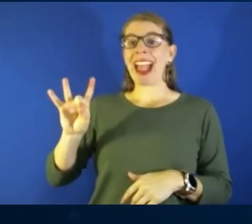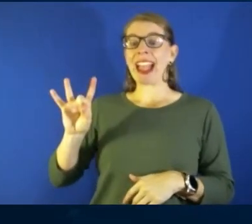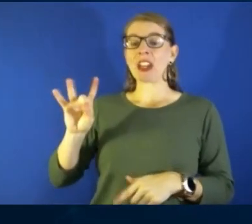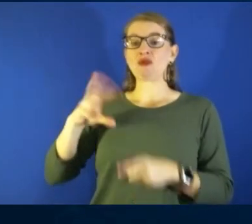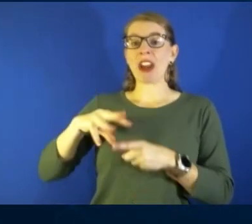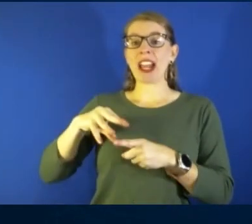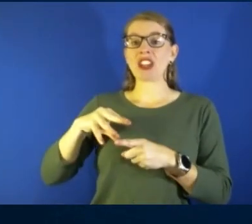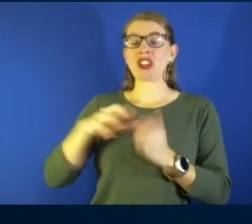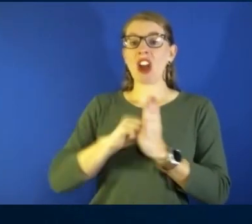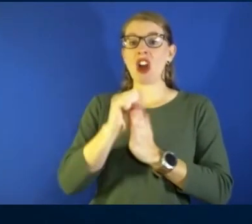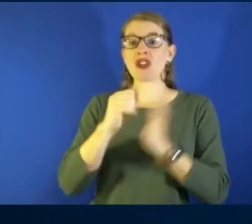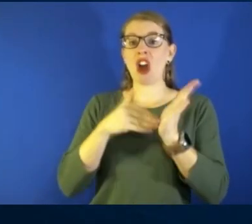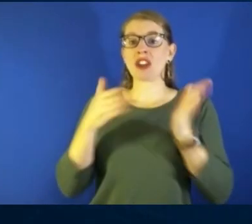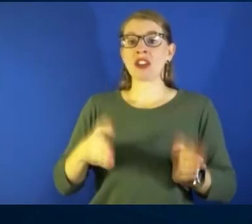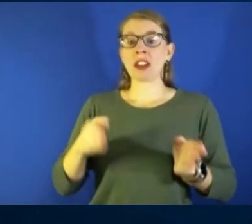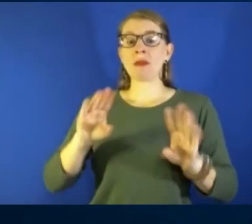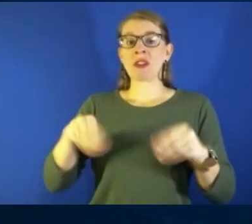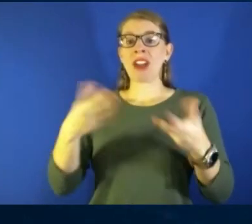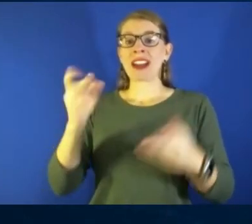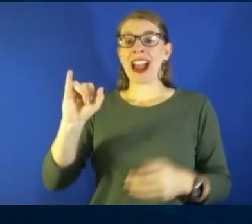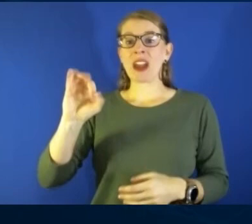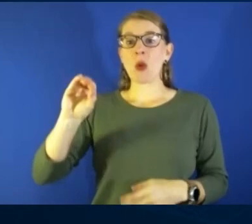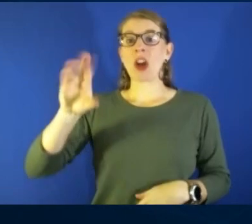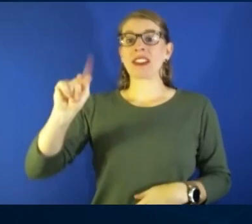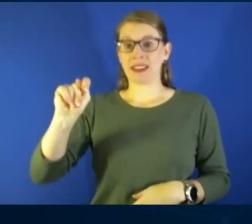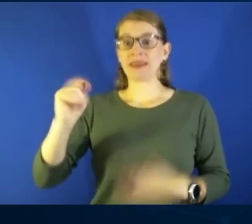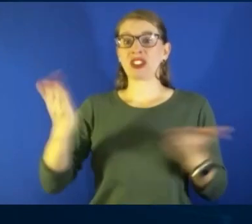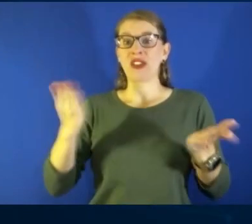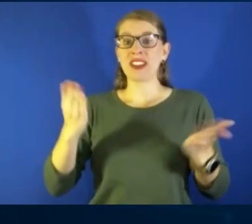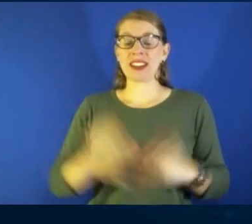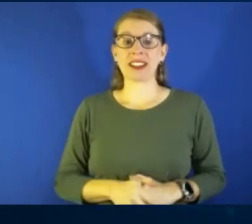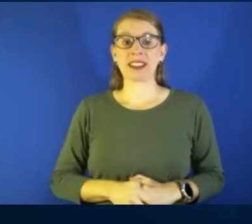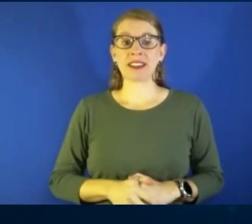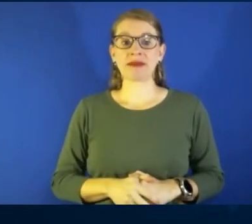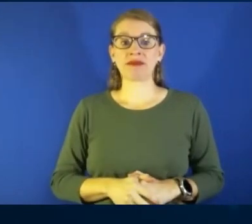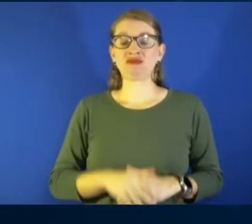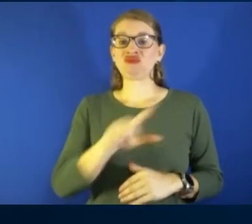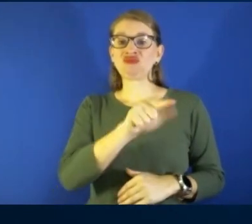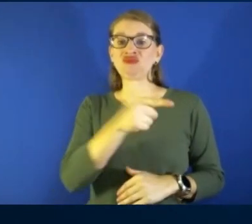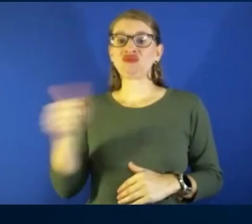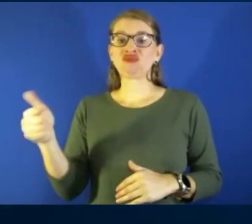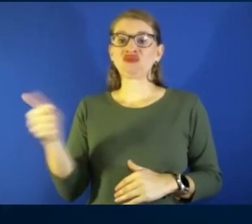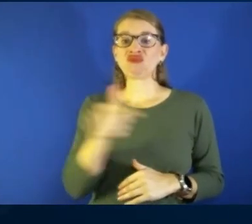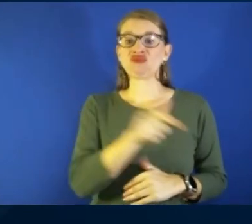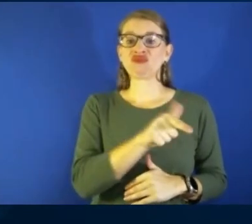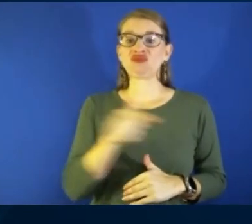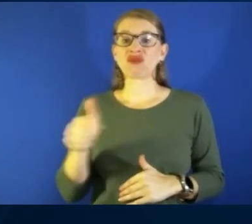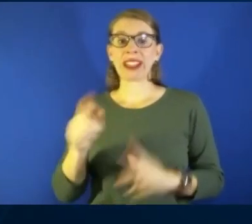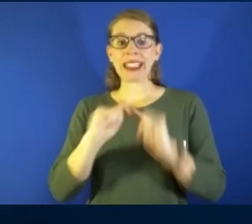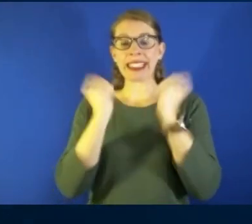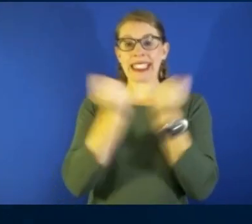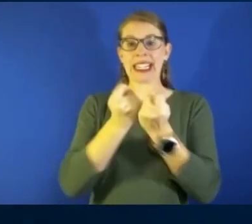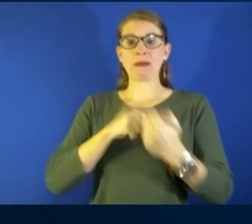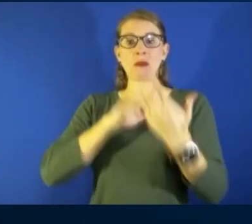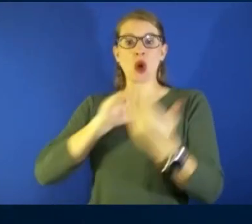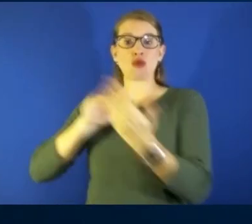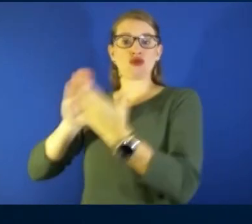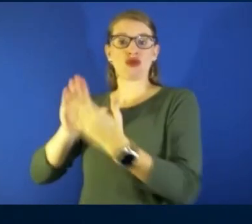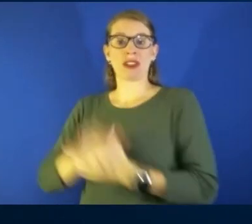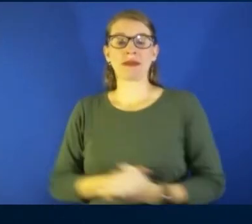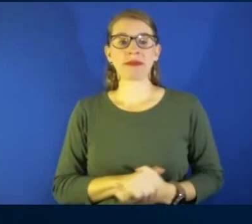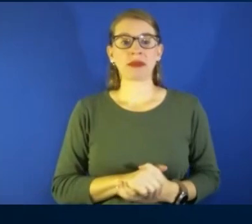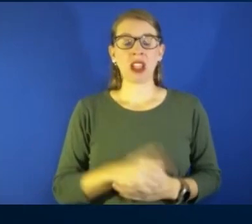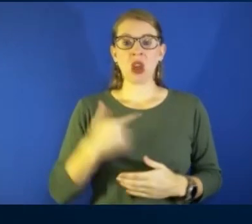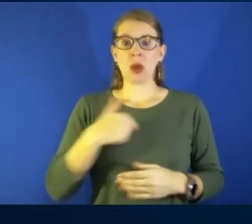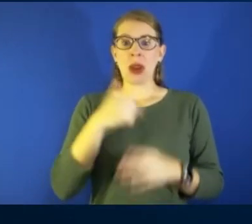provide IORT services, and we all split them up different days. So we have a team approach. And we're way ahead of schedule on these,